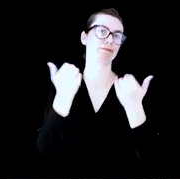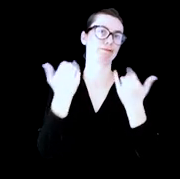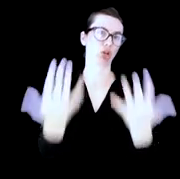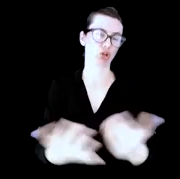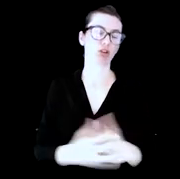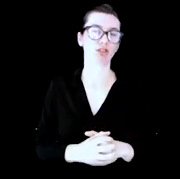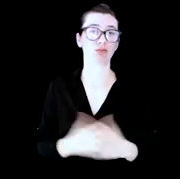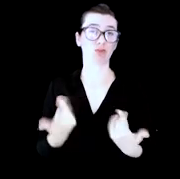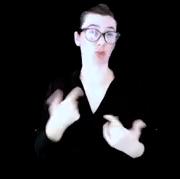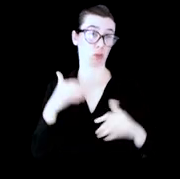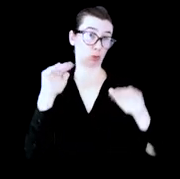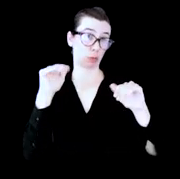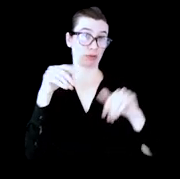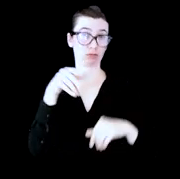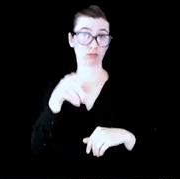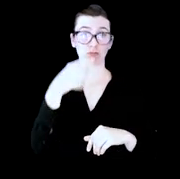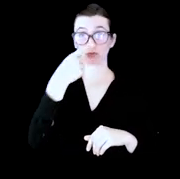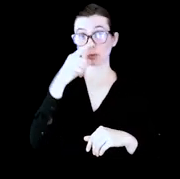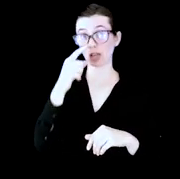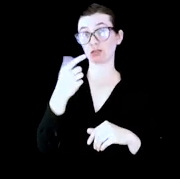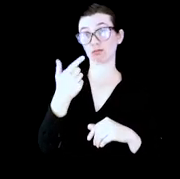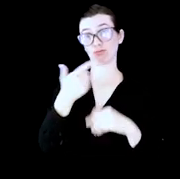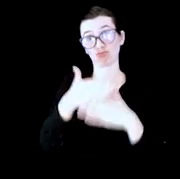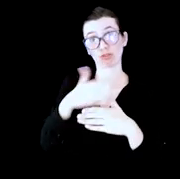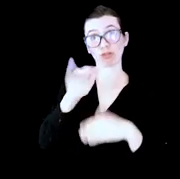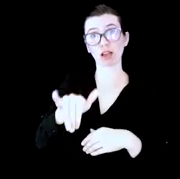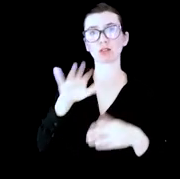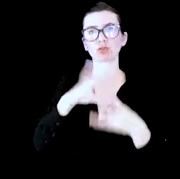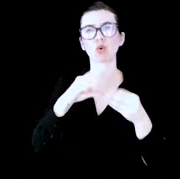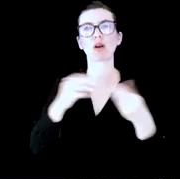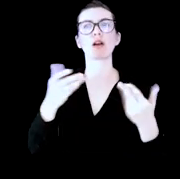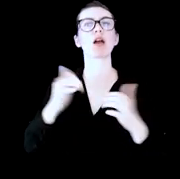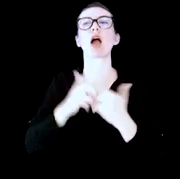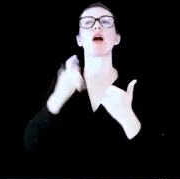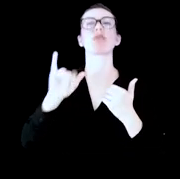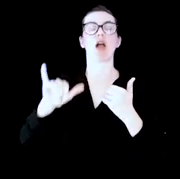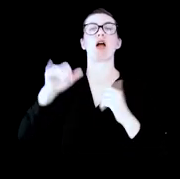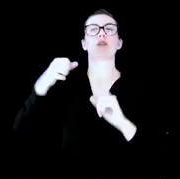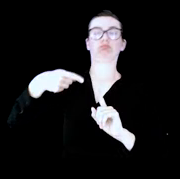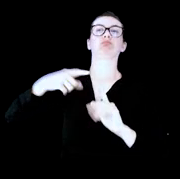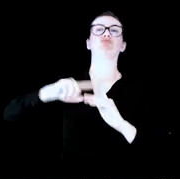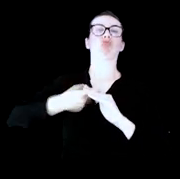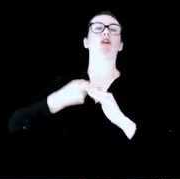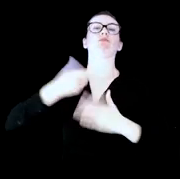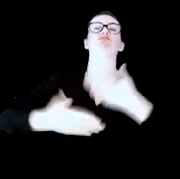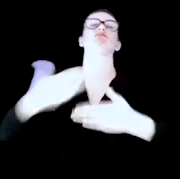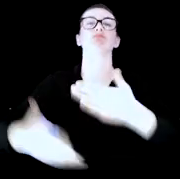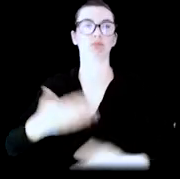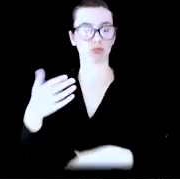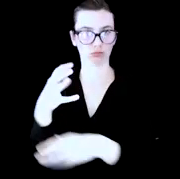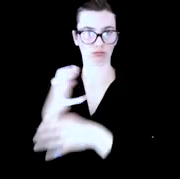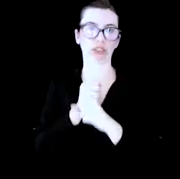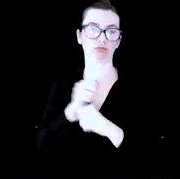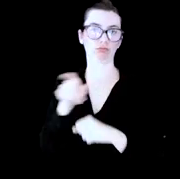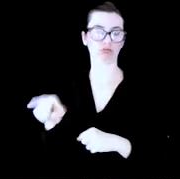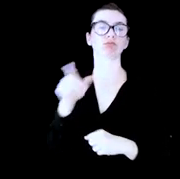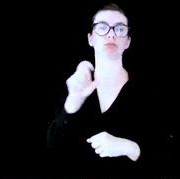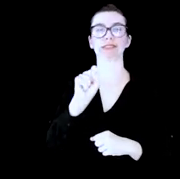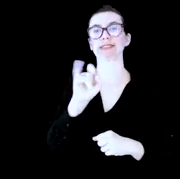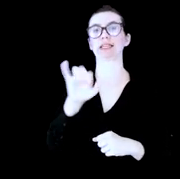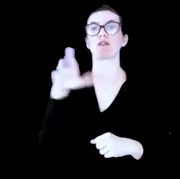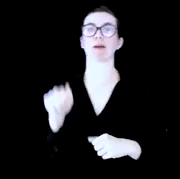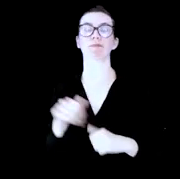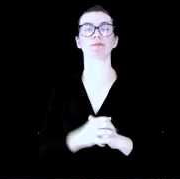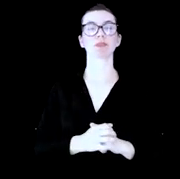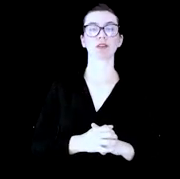that story and how that was this impetus to getting Sierra.